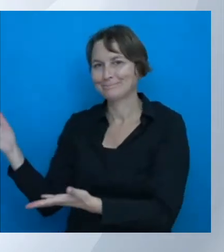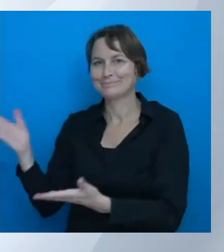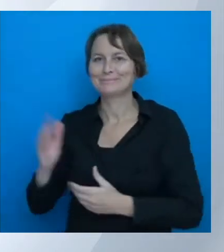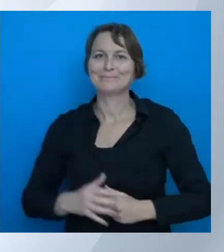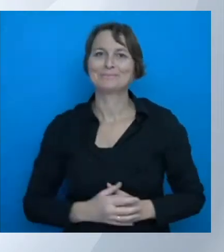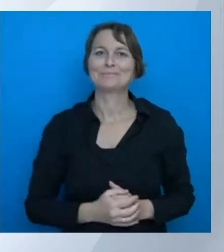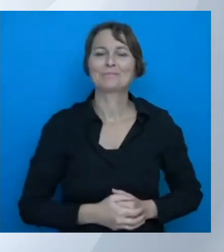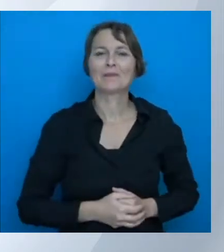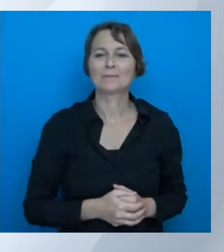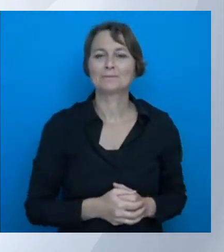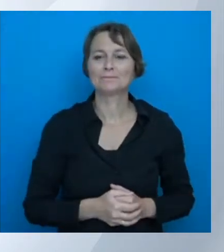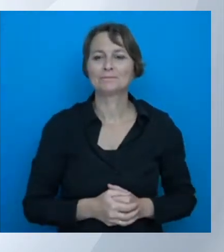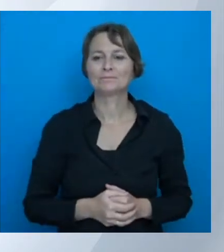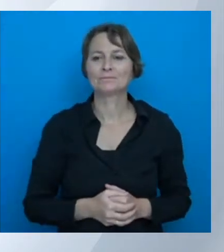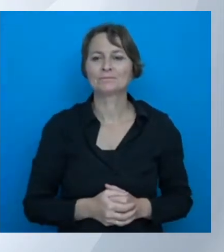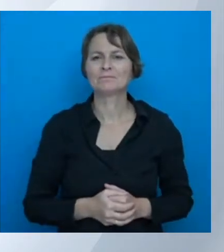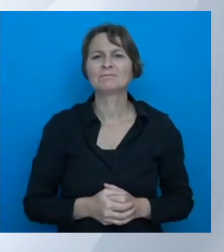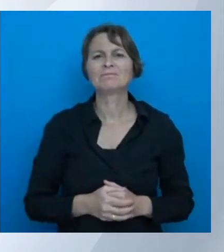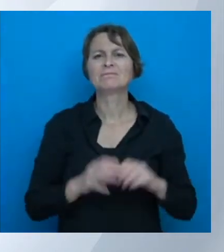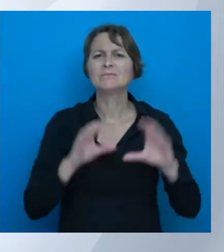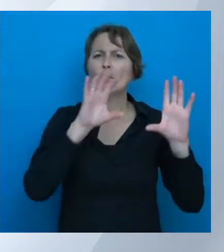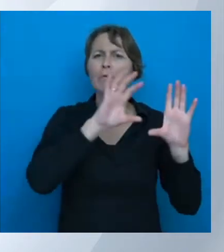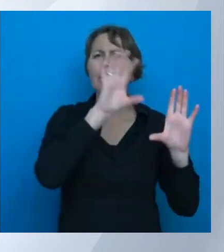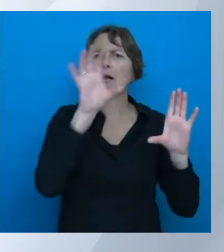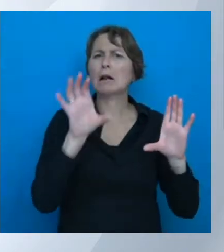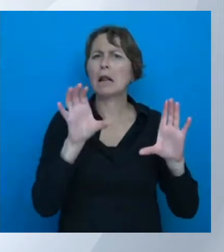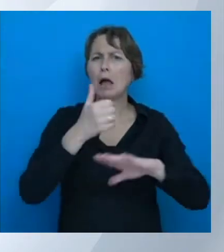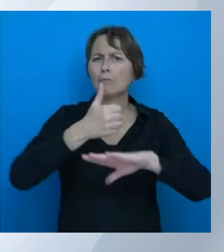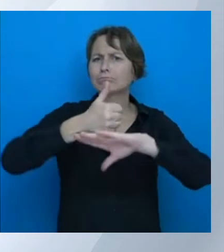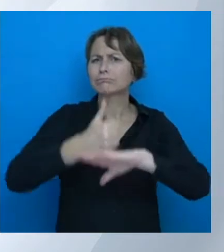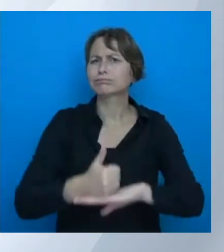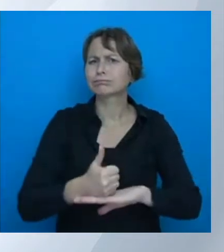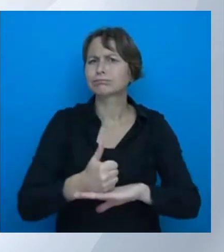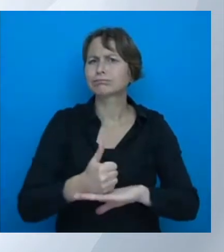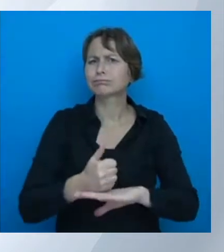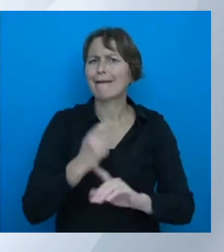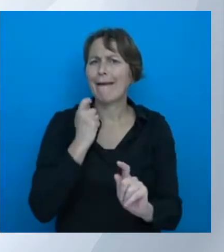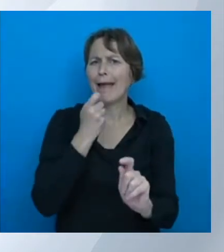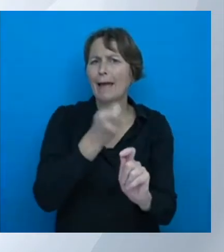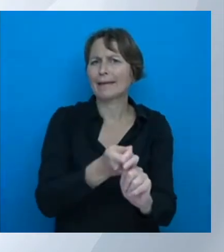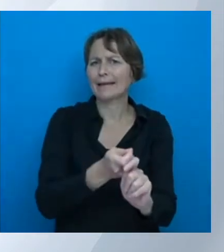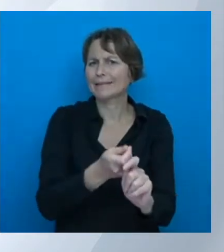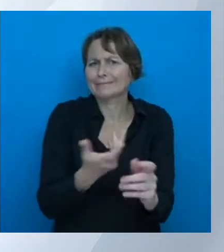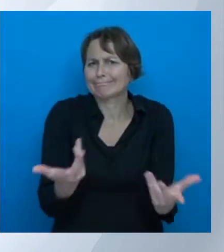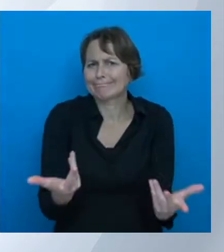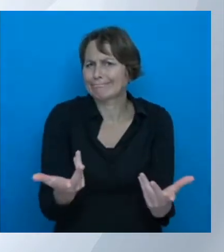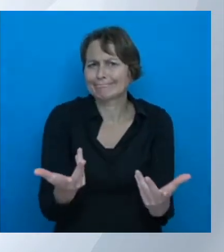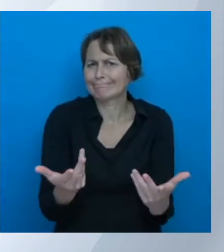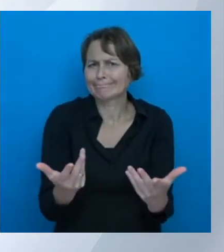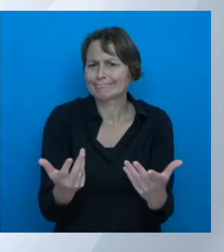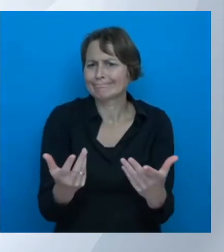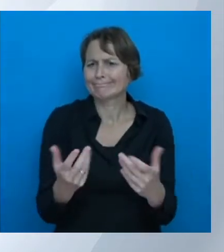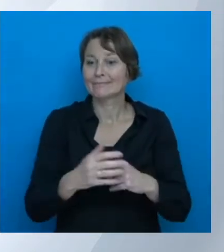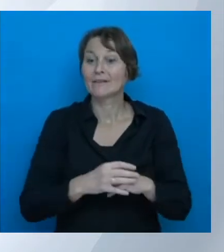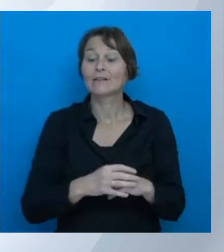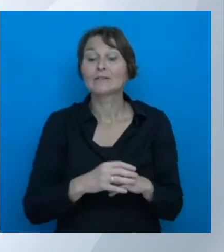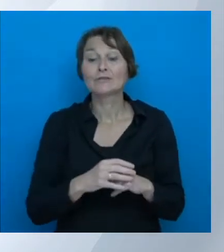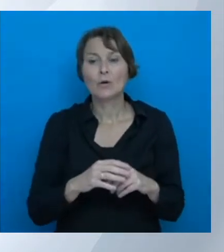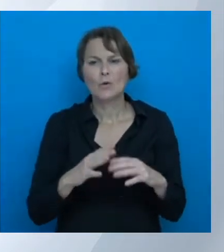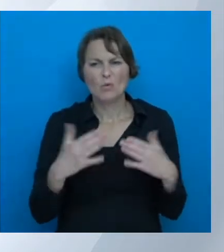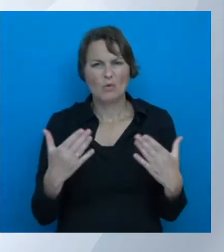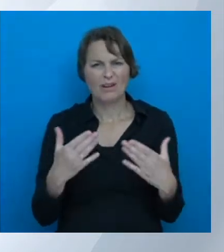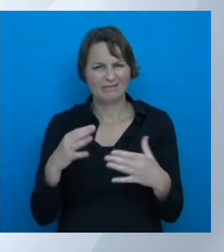cloud native application. I'll try to build a common understanding. What is the meaning of cloud native?